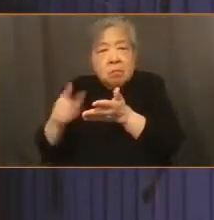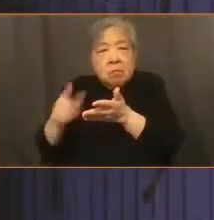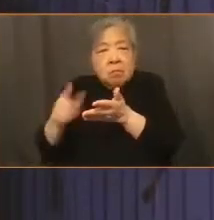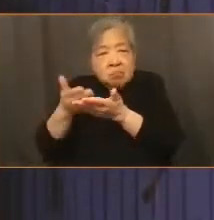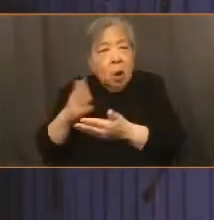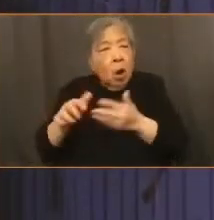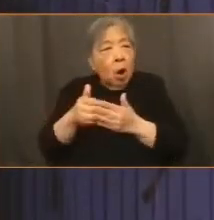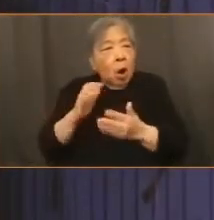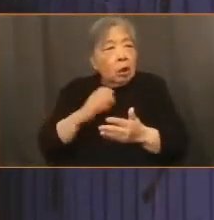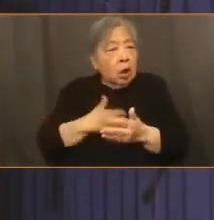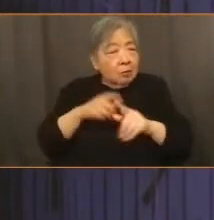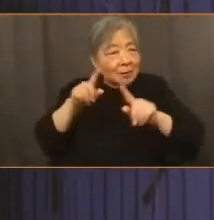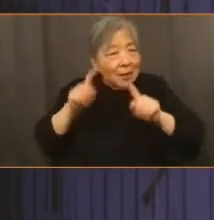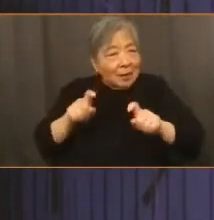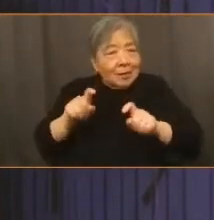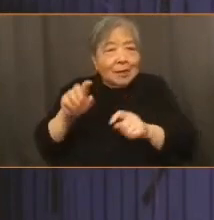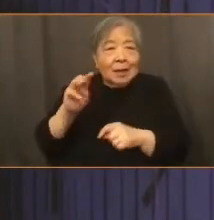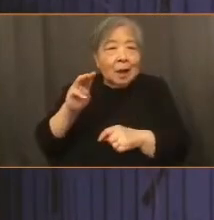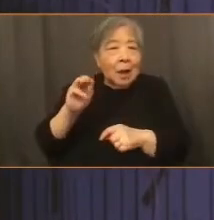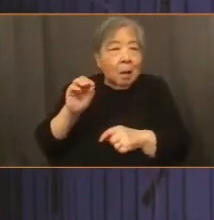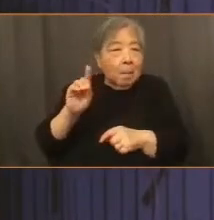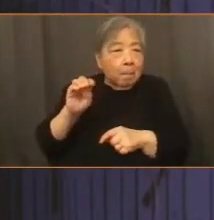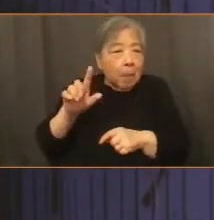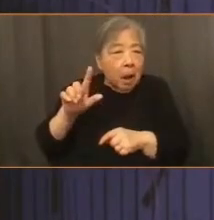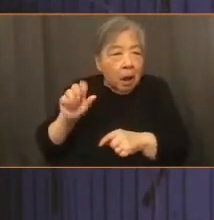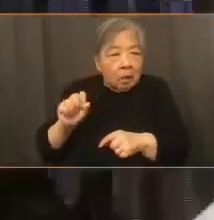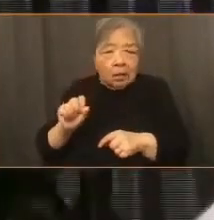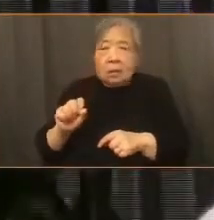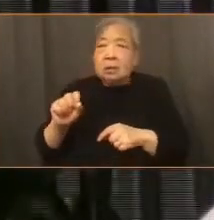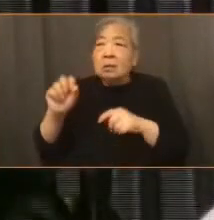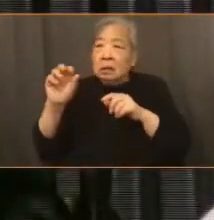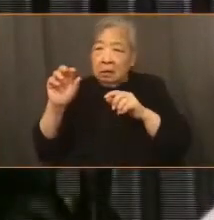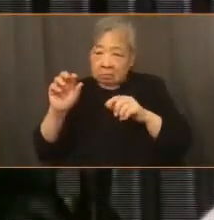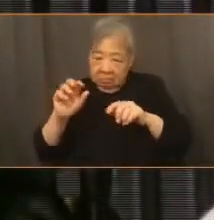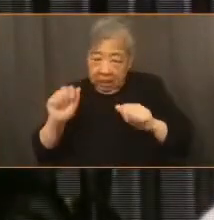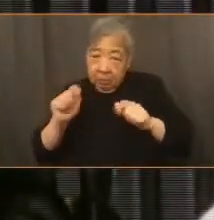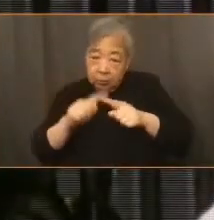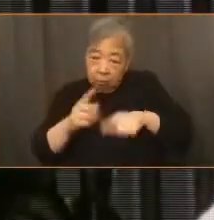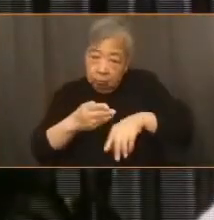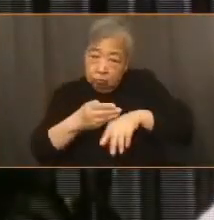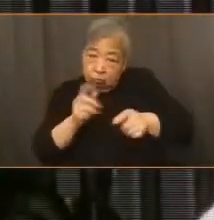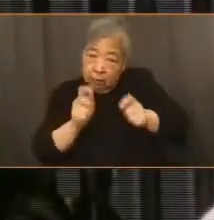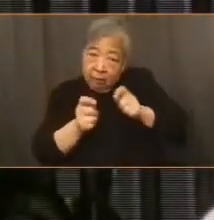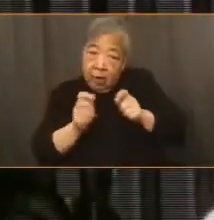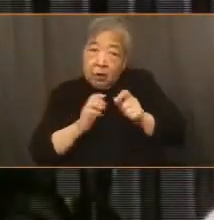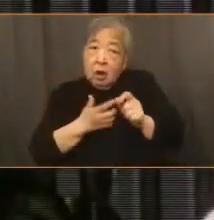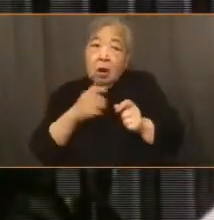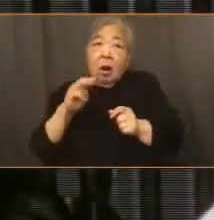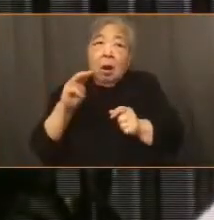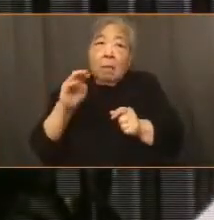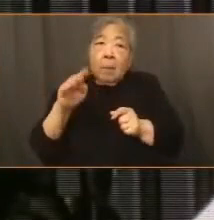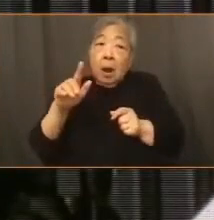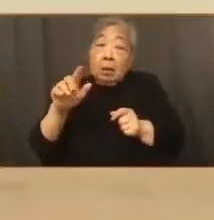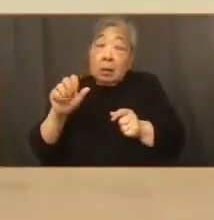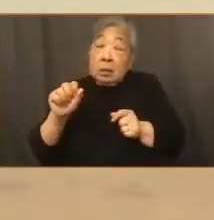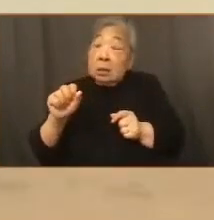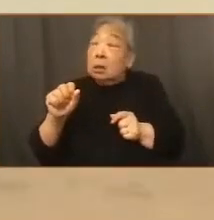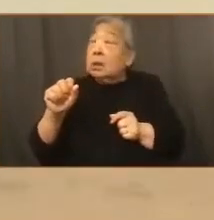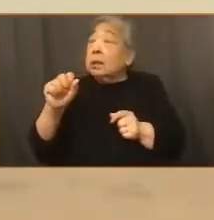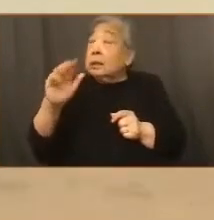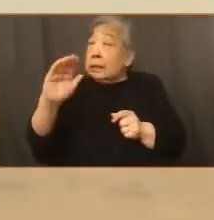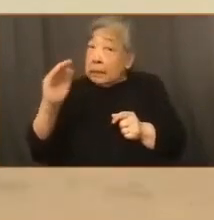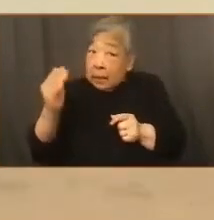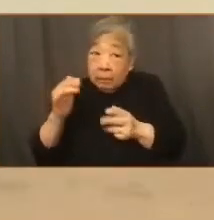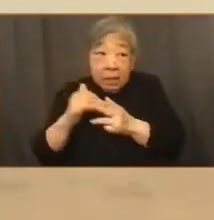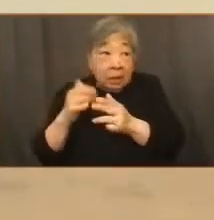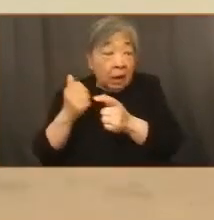testing. We were able to kind of inform and refine our models. And it turned out a lot of it matched really well. And now